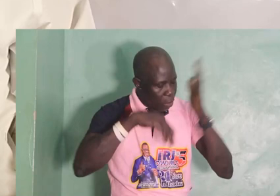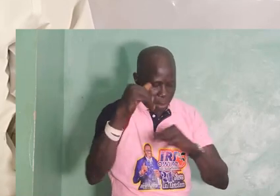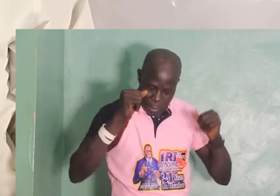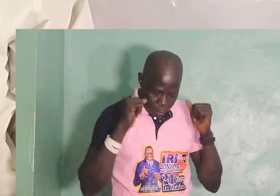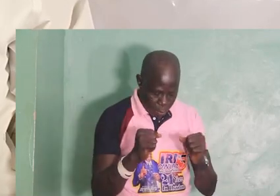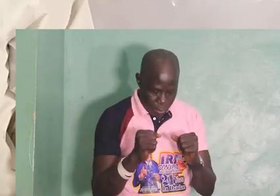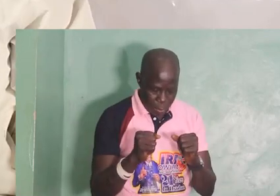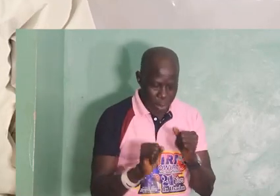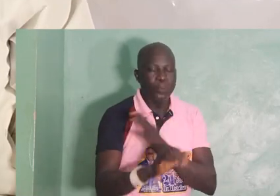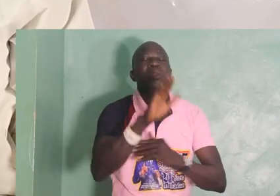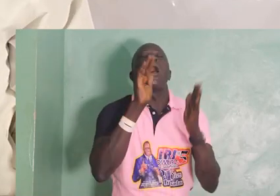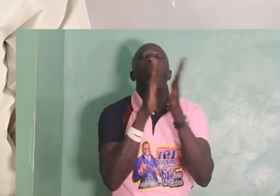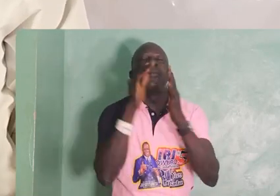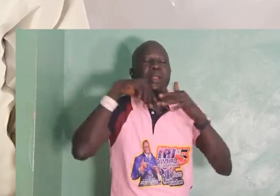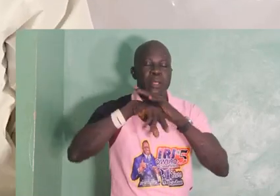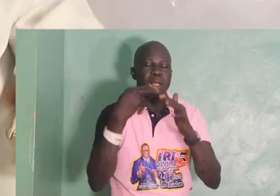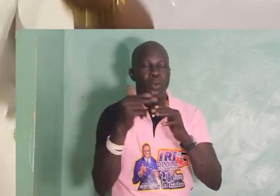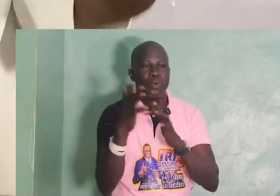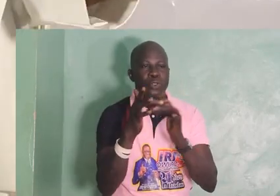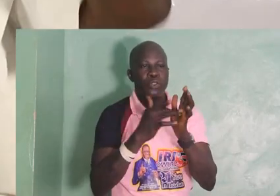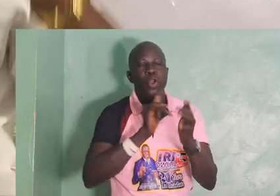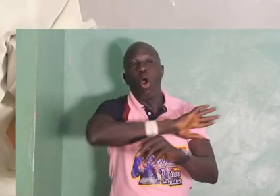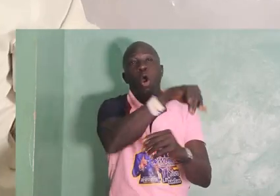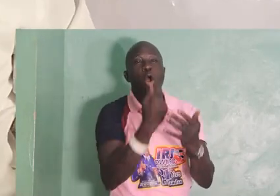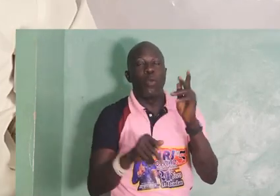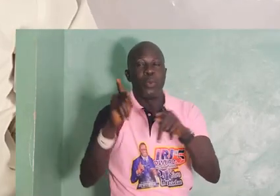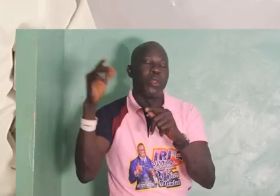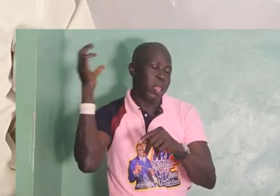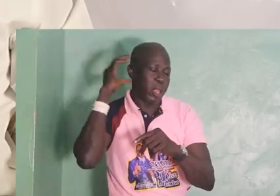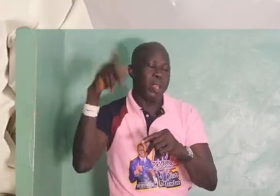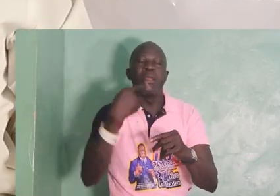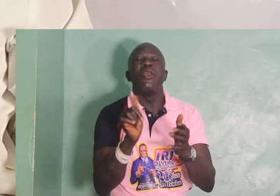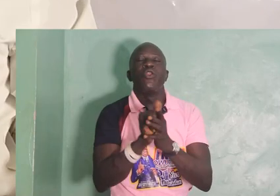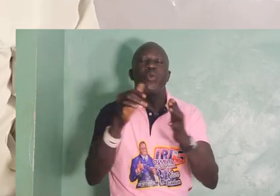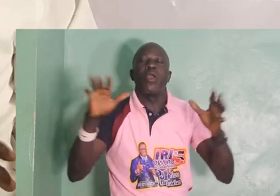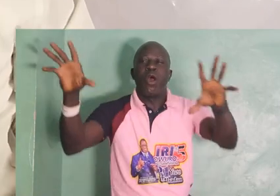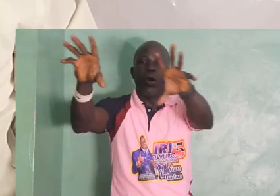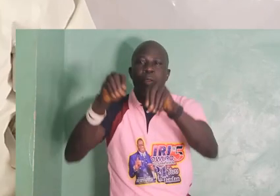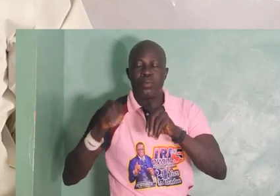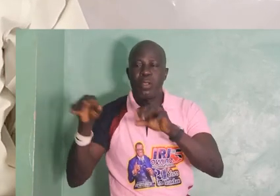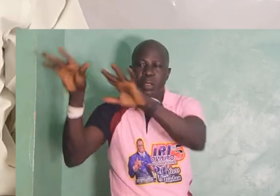Is prayer the answer is number. Adua nu ko Jesus. I pray in the name of Jesus. Don't bomb me. Everyone hearing. O ma ya. No